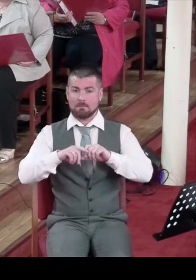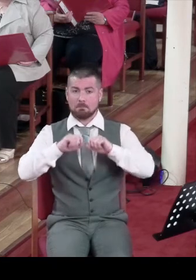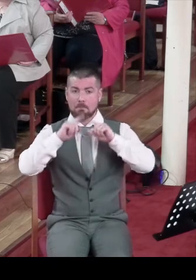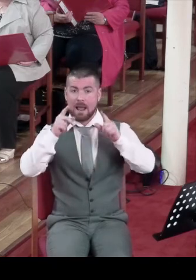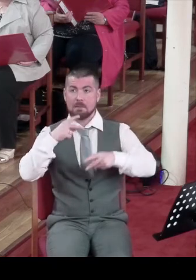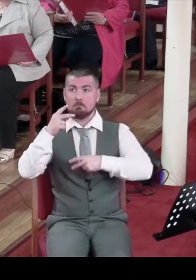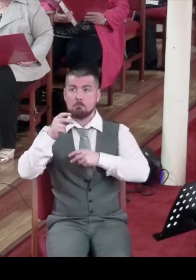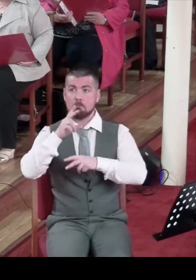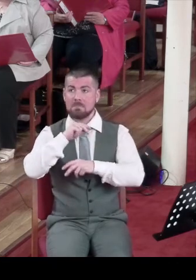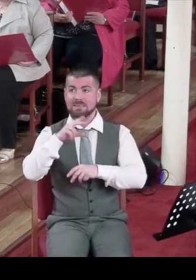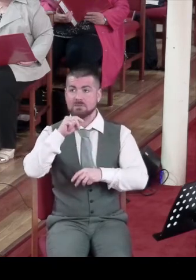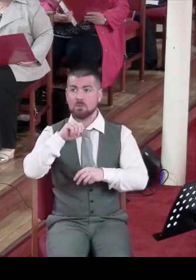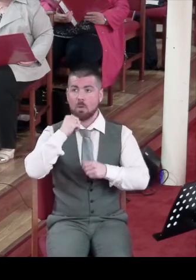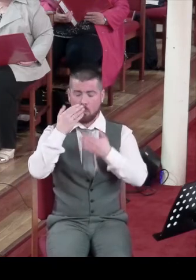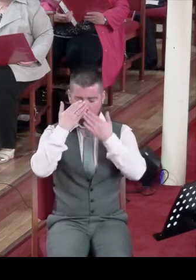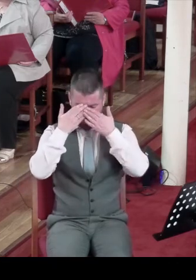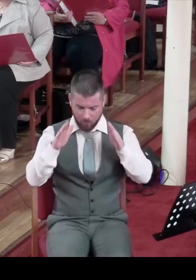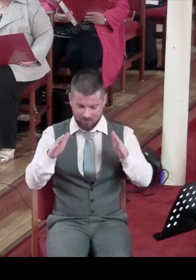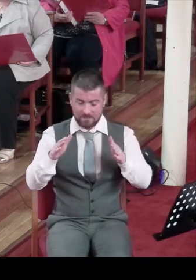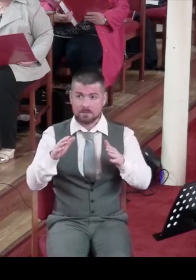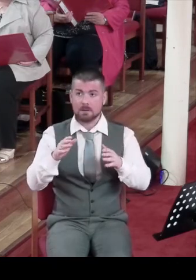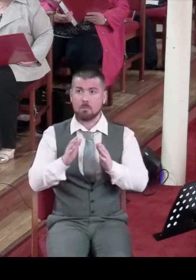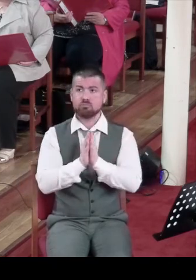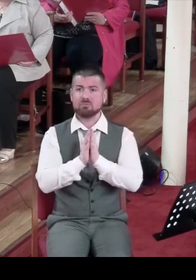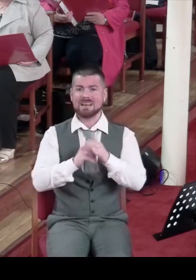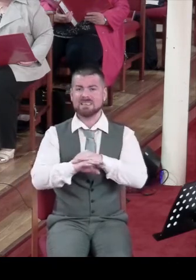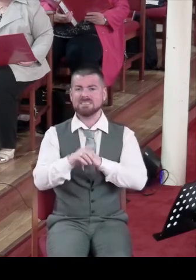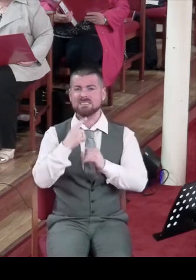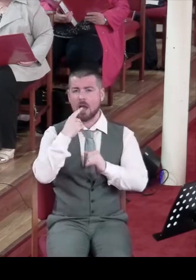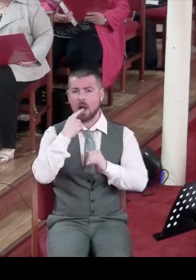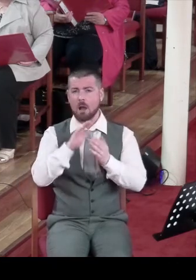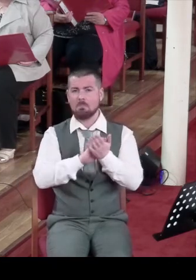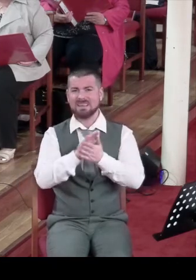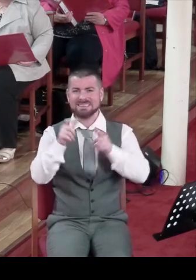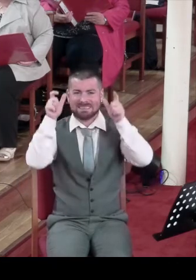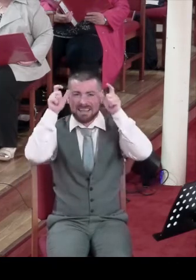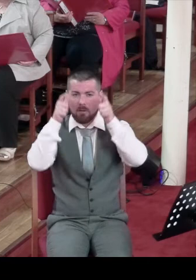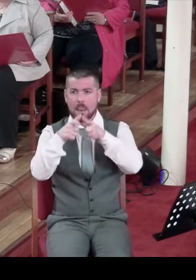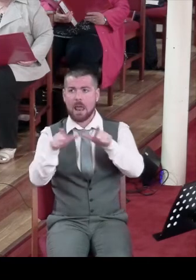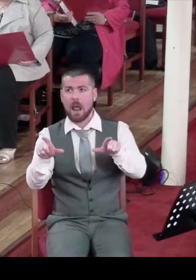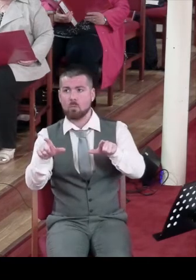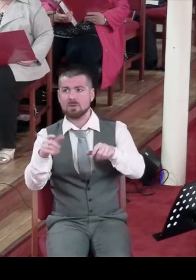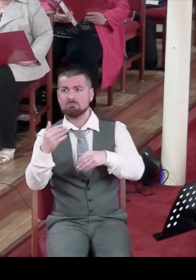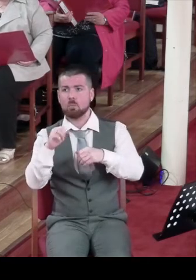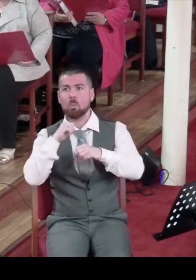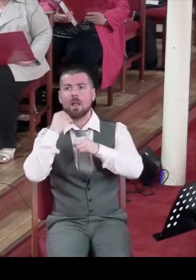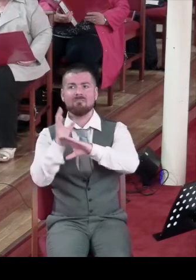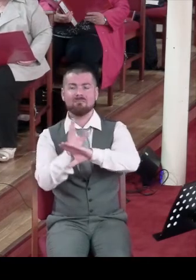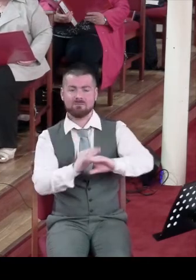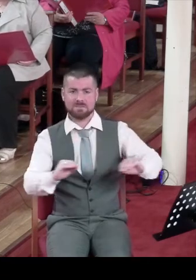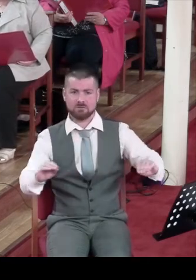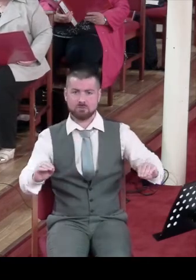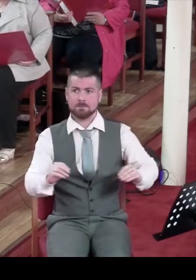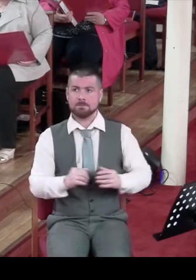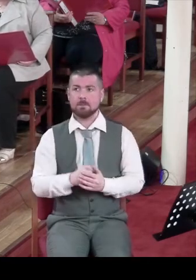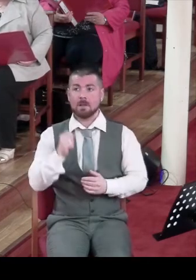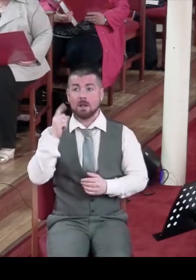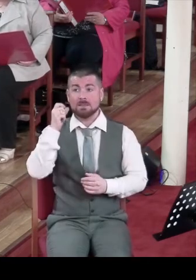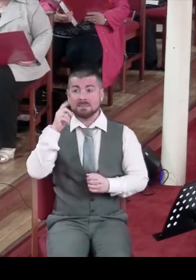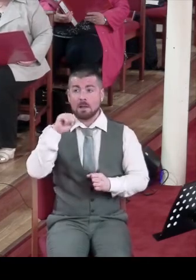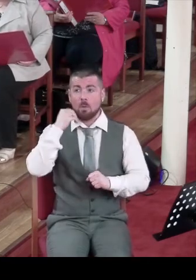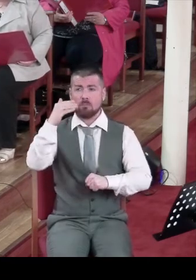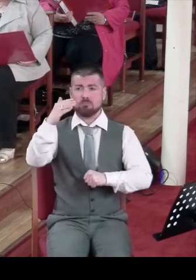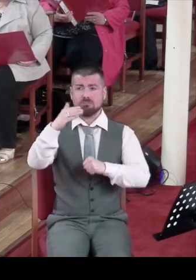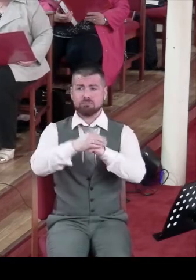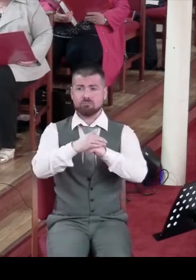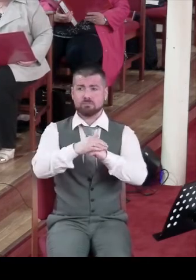someday. Praying in tongues will end. Understanding will reach its limit. We know only a portion of the truth,